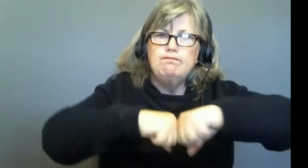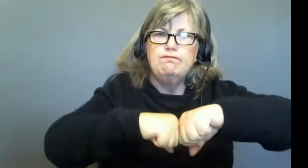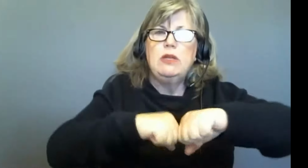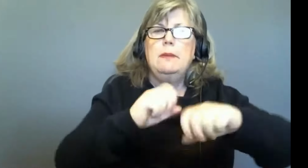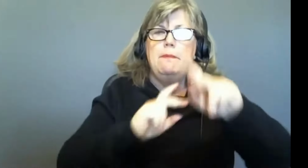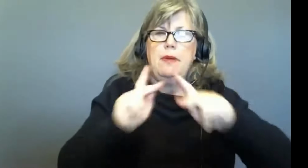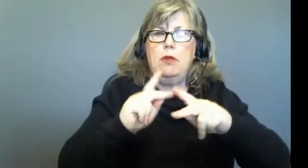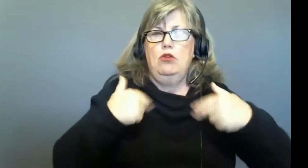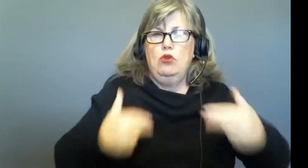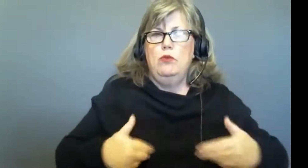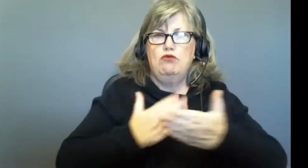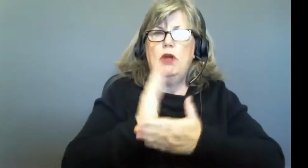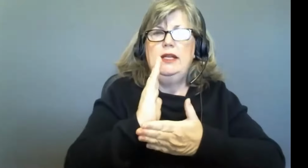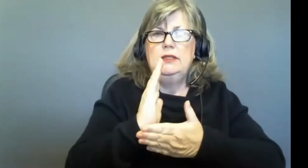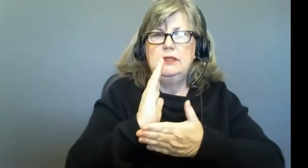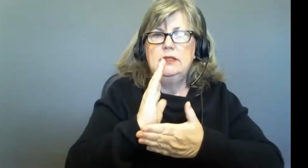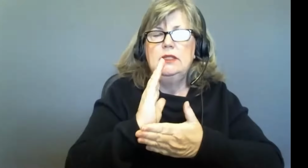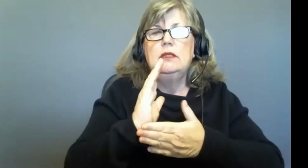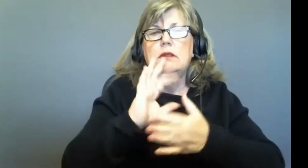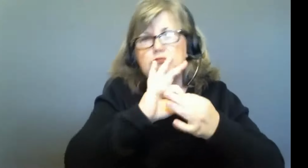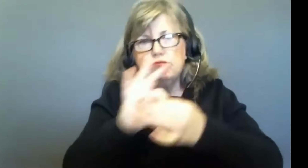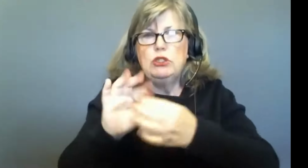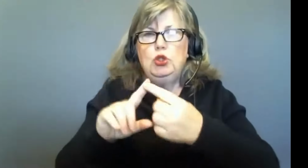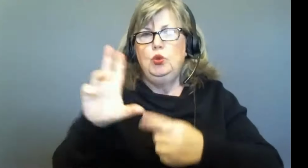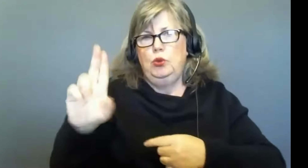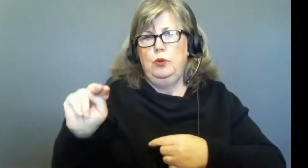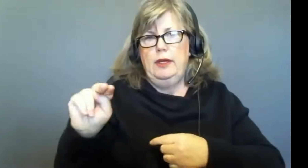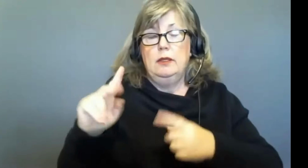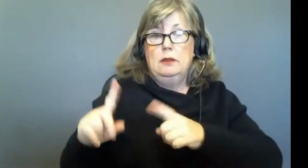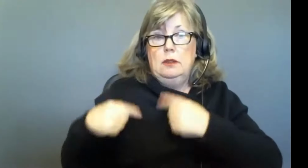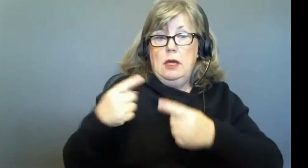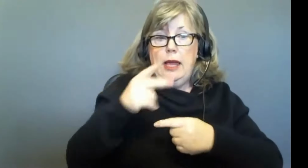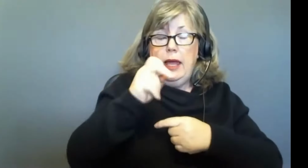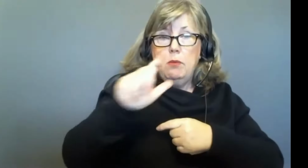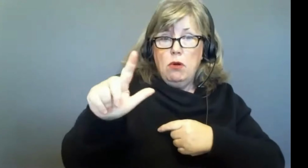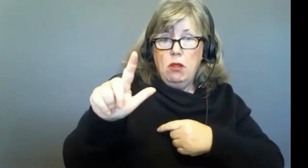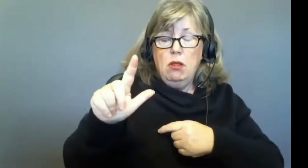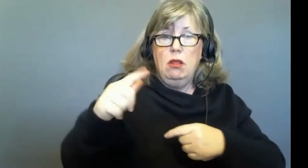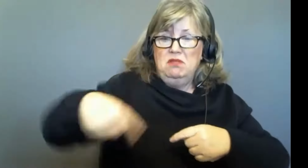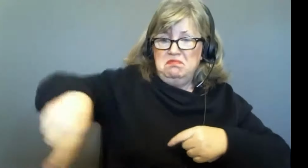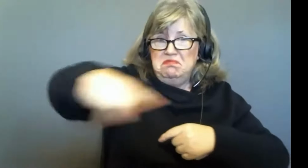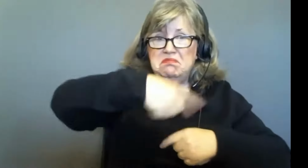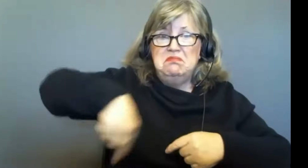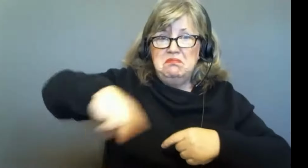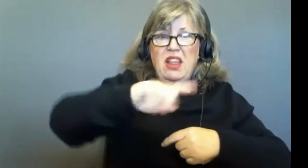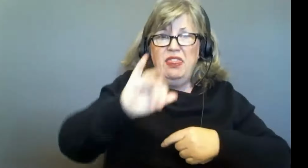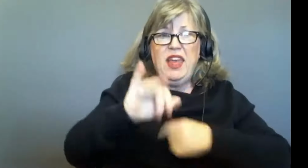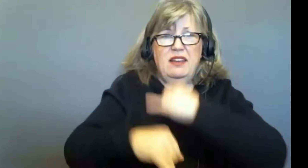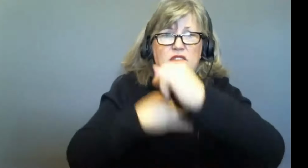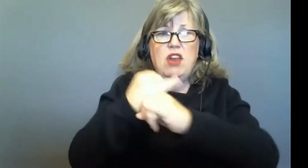at the UN. Since April, the members of the International Network for Prevention of Elder